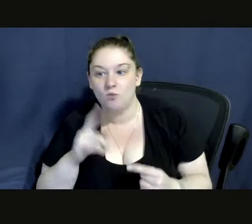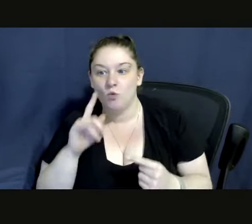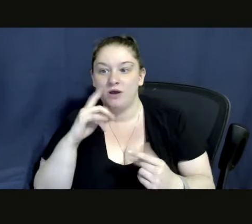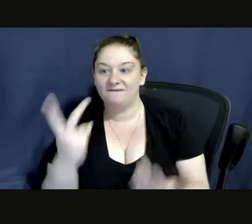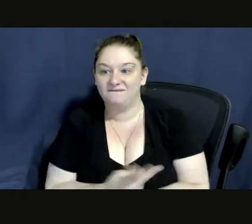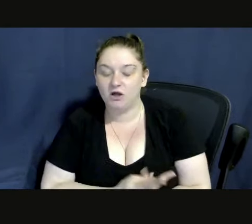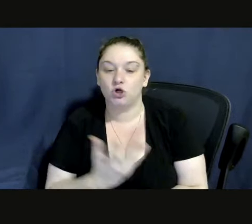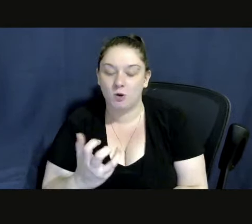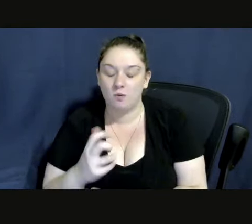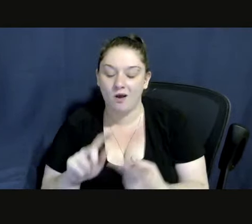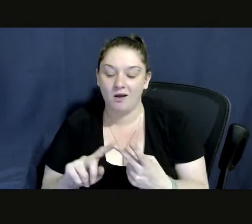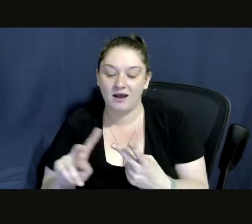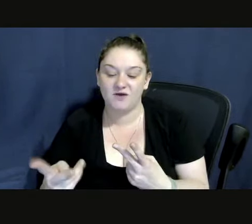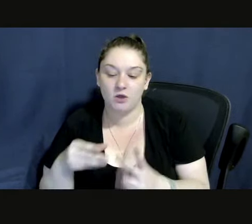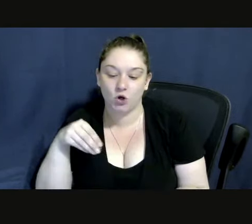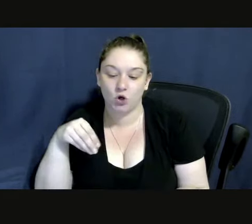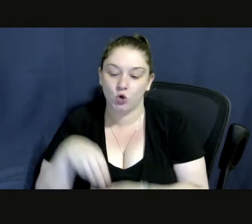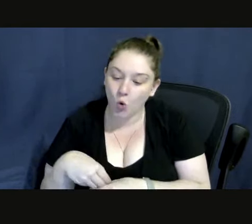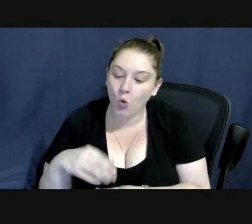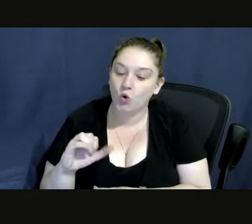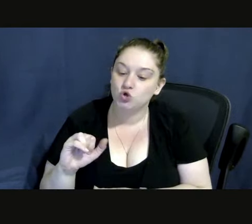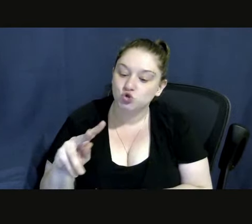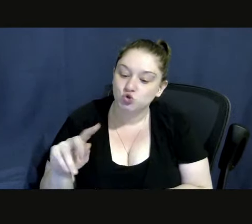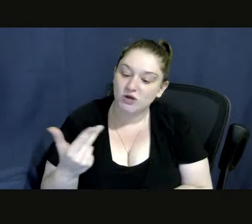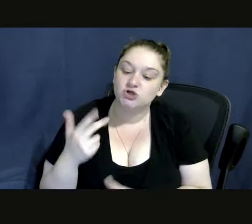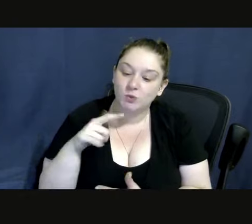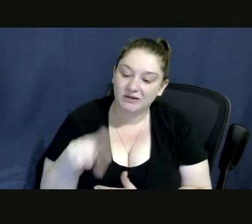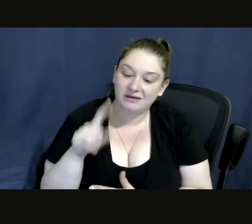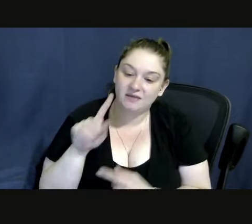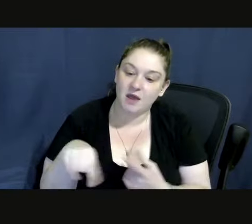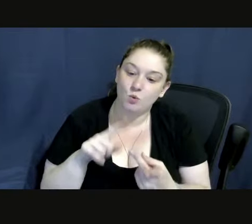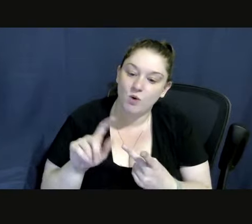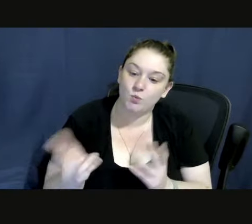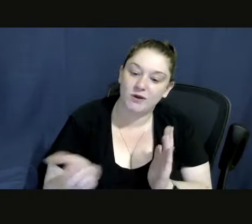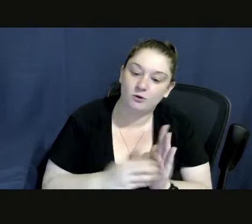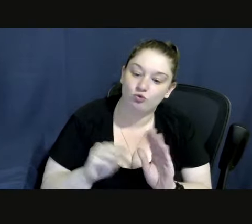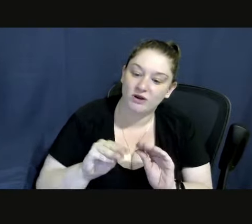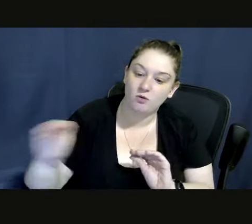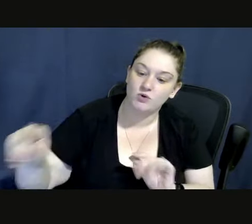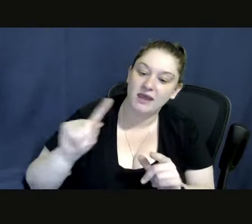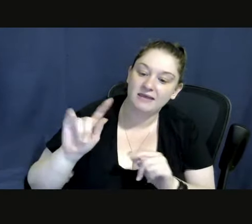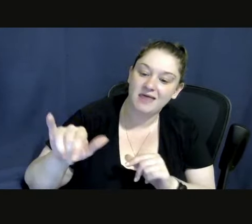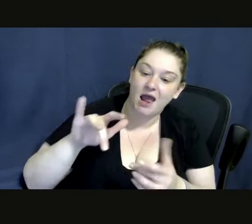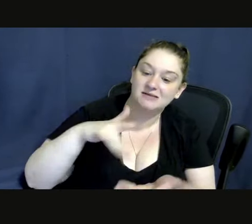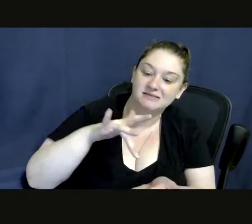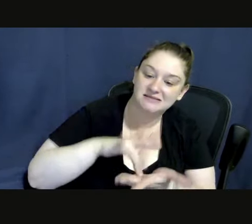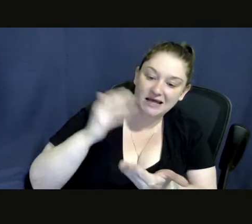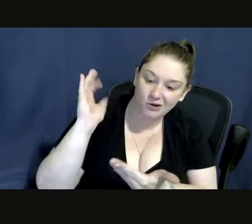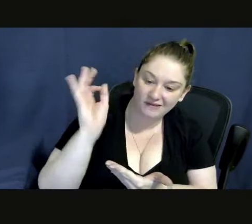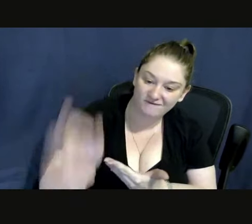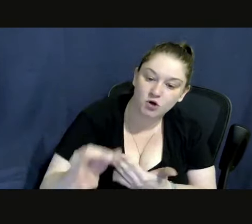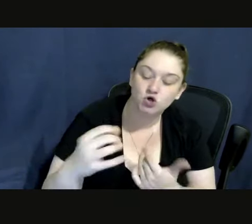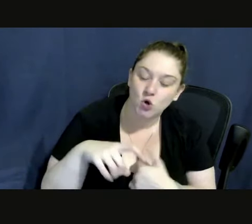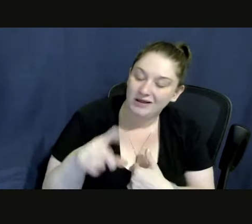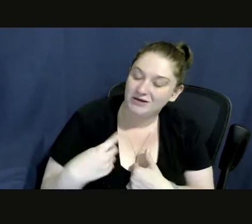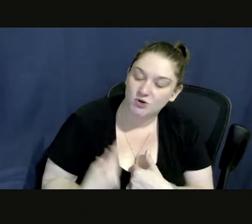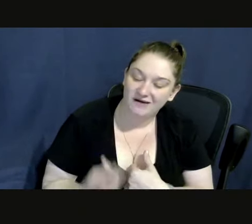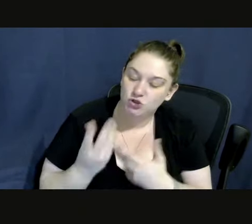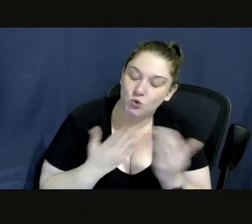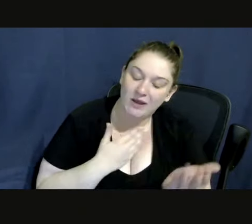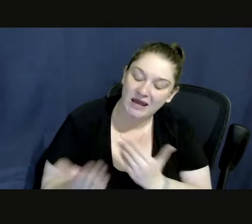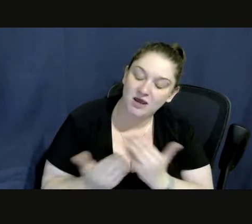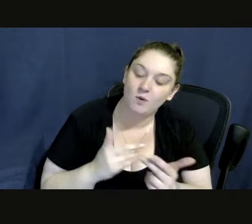core switch. We'll need that when we relocate that center at some point in the future. We'll have to have two switches anyway, and that gives